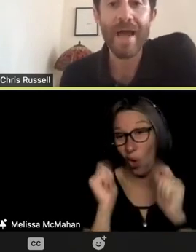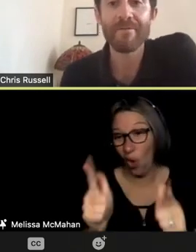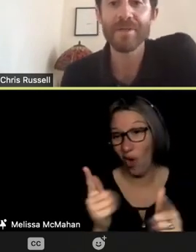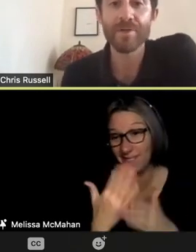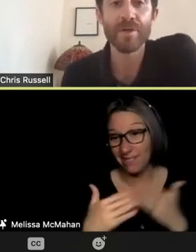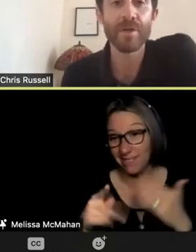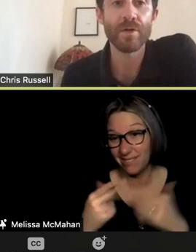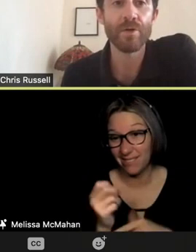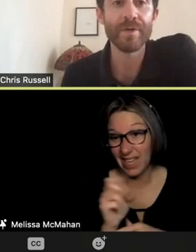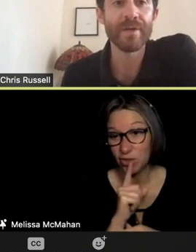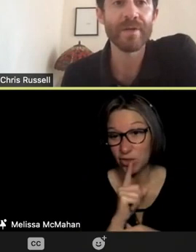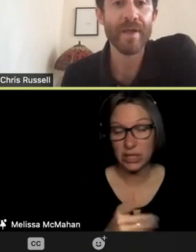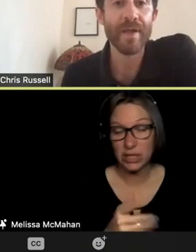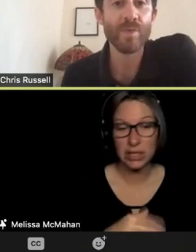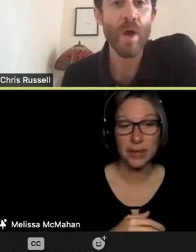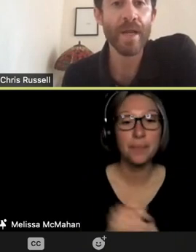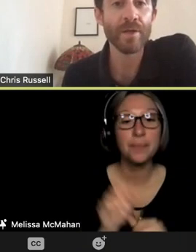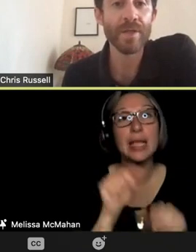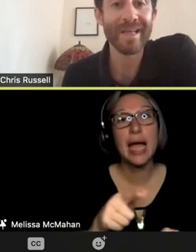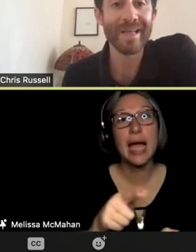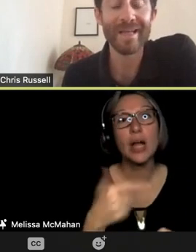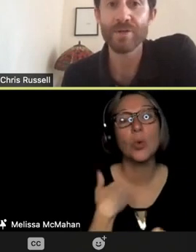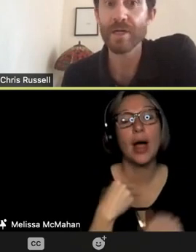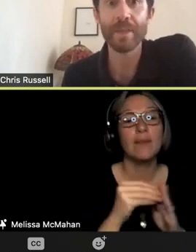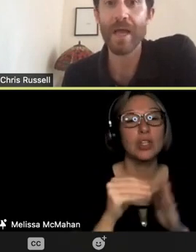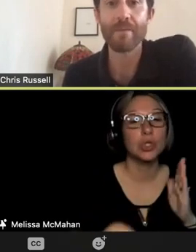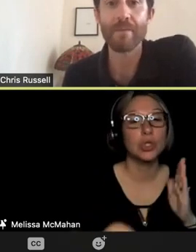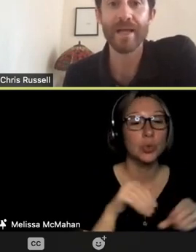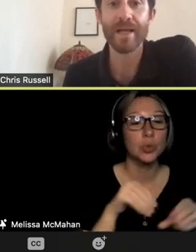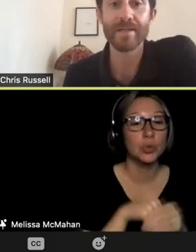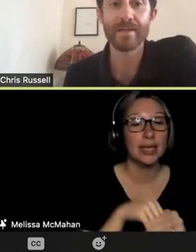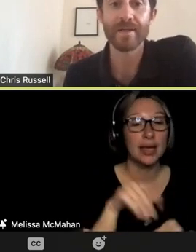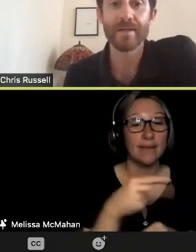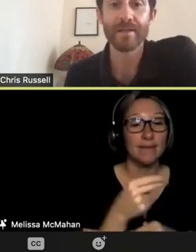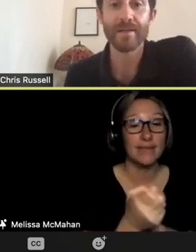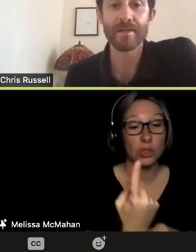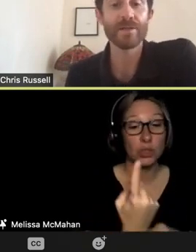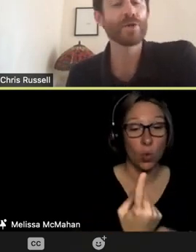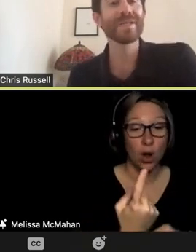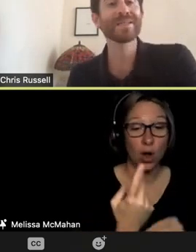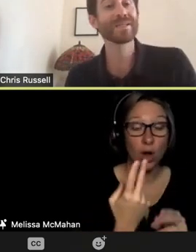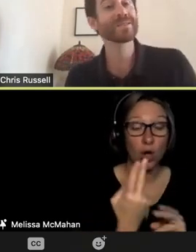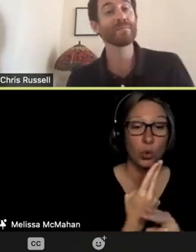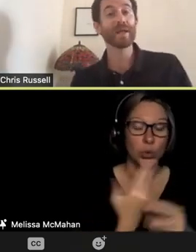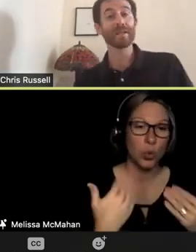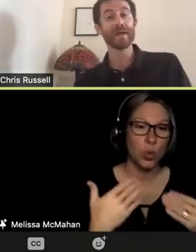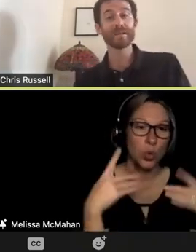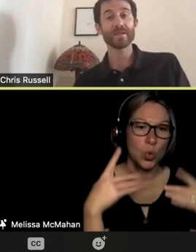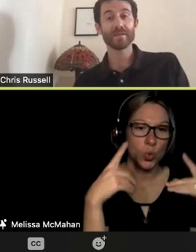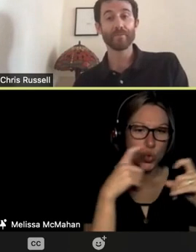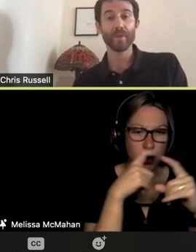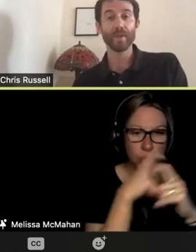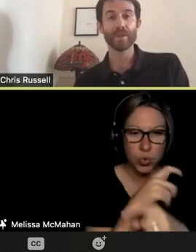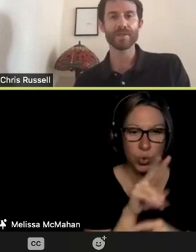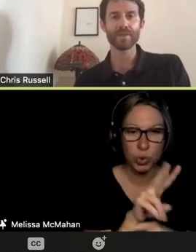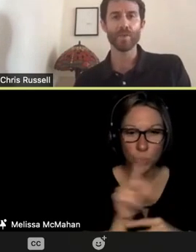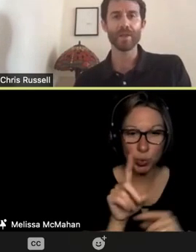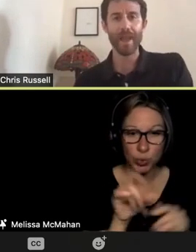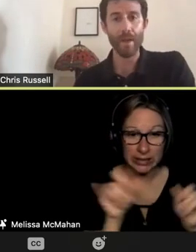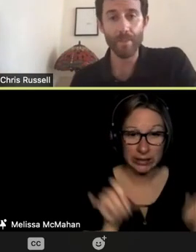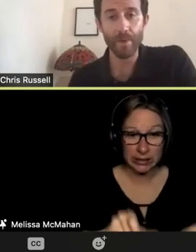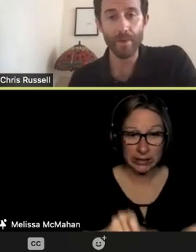Could you have a student who is in phase 1 and using an extremely complex 2D system like this? I